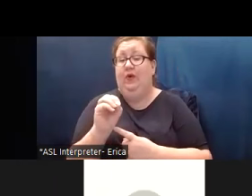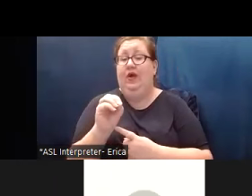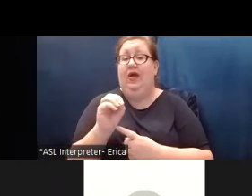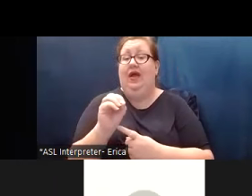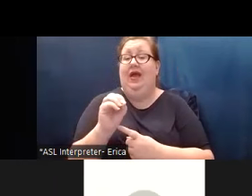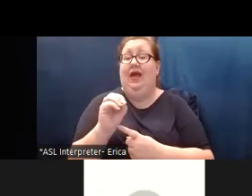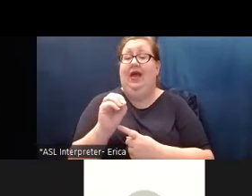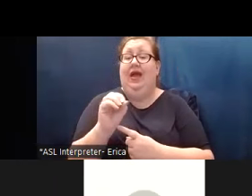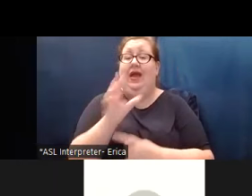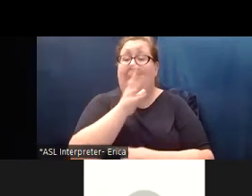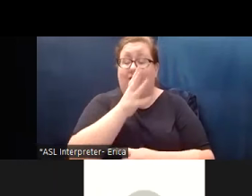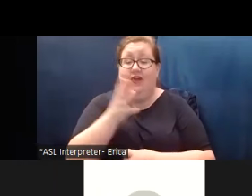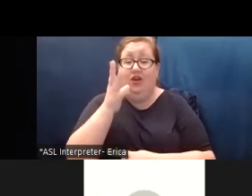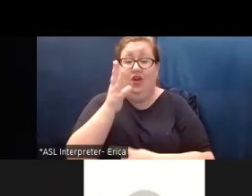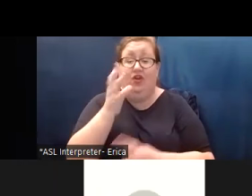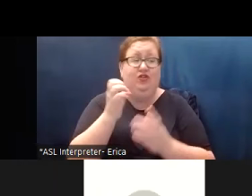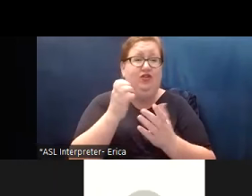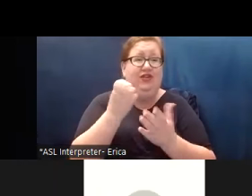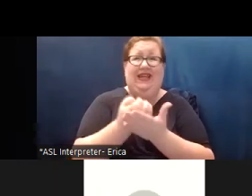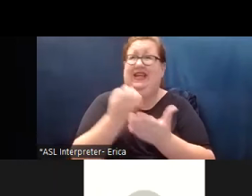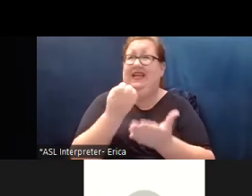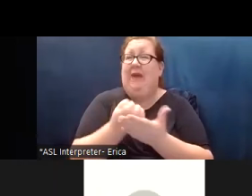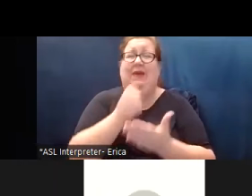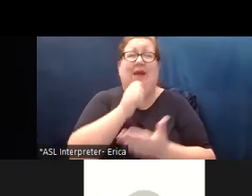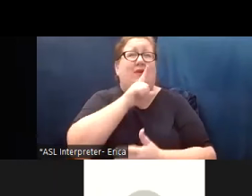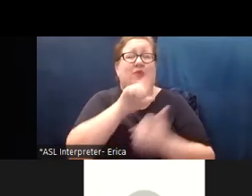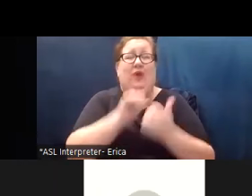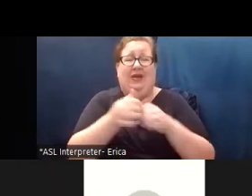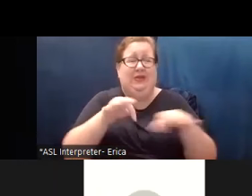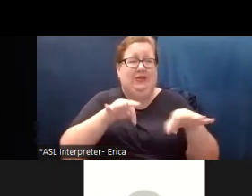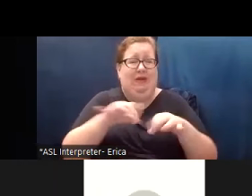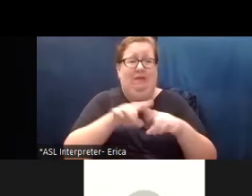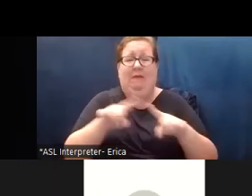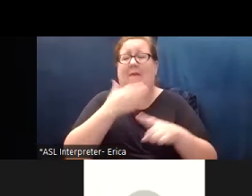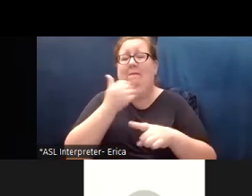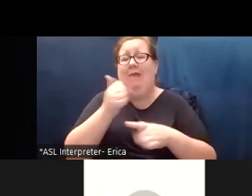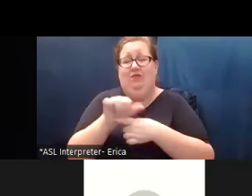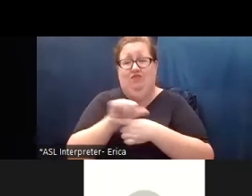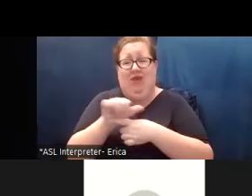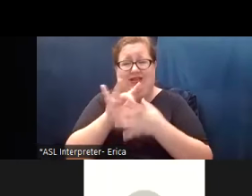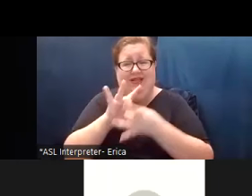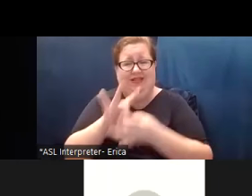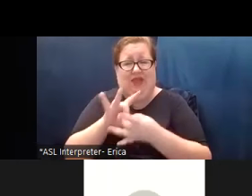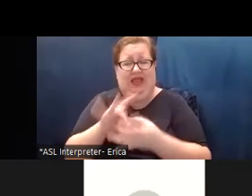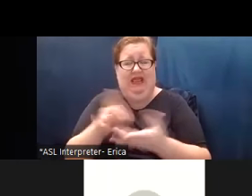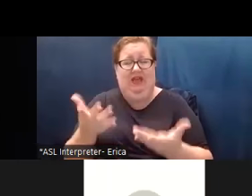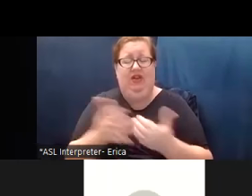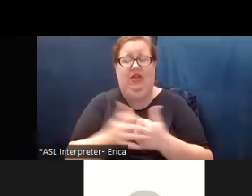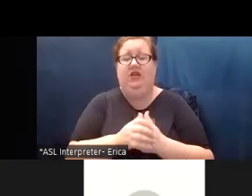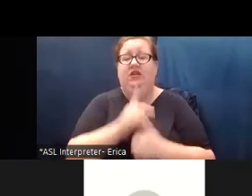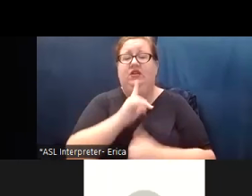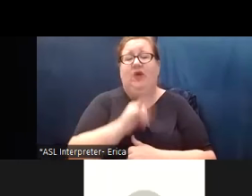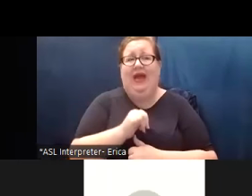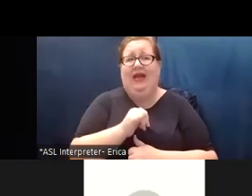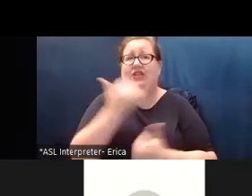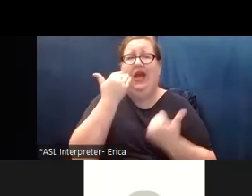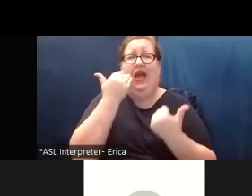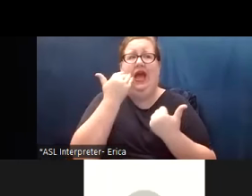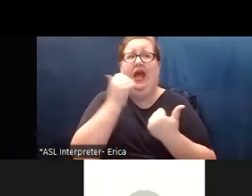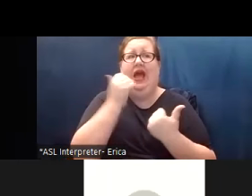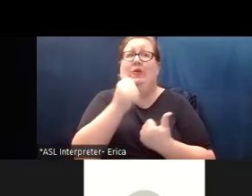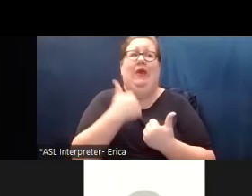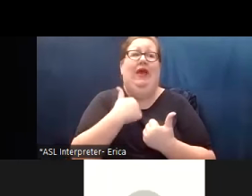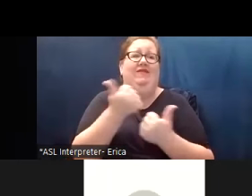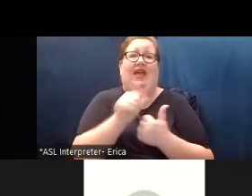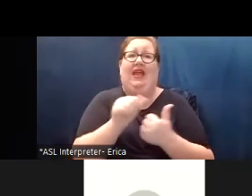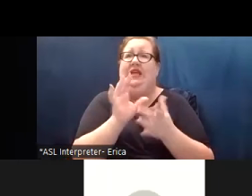agricultural, economical, I'm not sure how to describe it, but better practices around that area. So I'm actually I don't have any